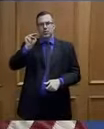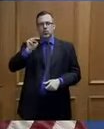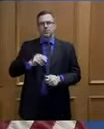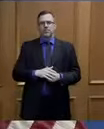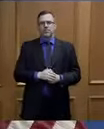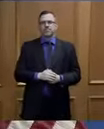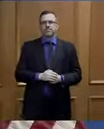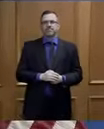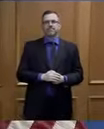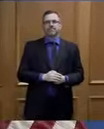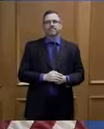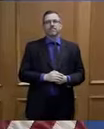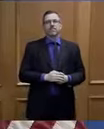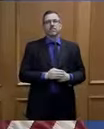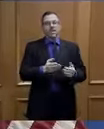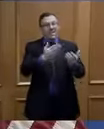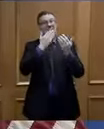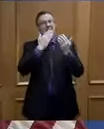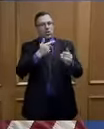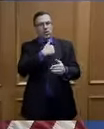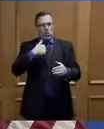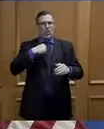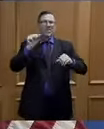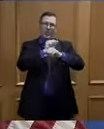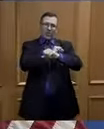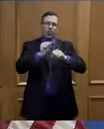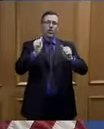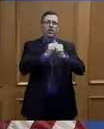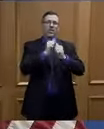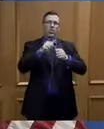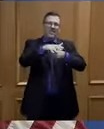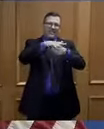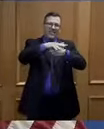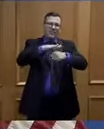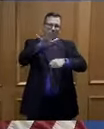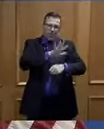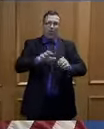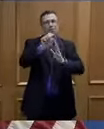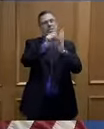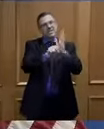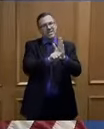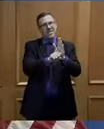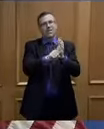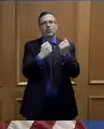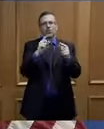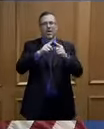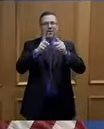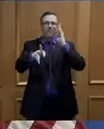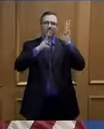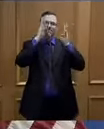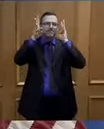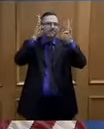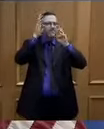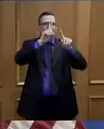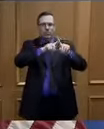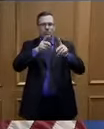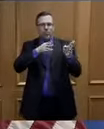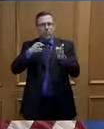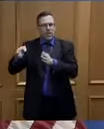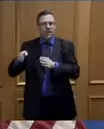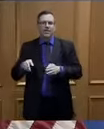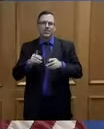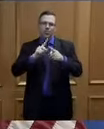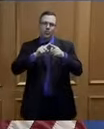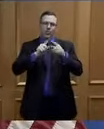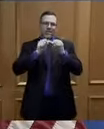Sure, thank you. So we've been working with districts across the state who have been doing incredibly innovative work. I think in terms of continuing